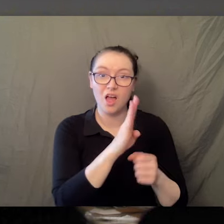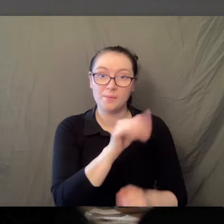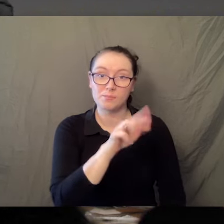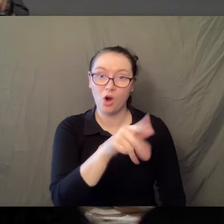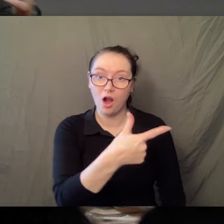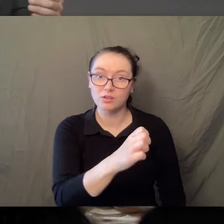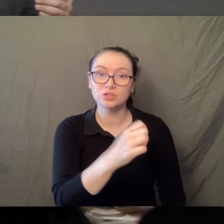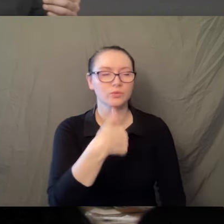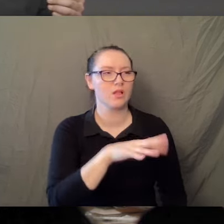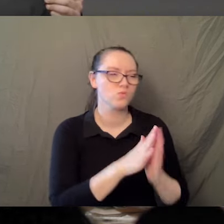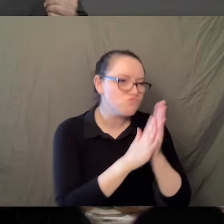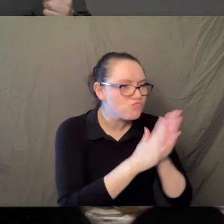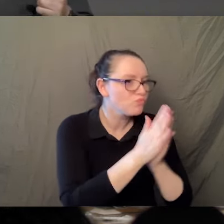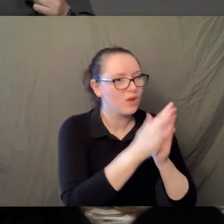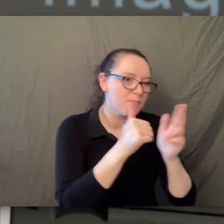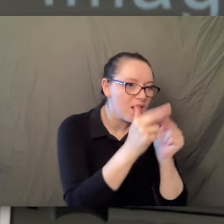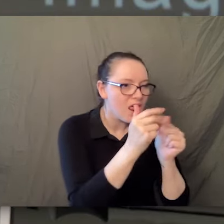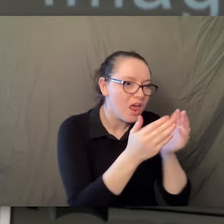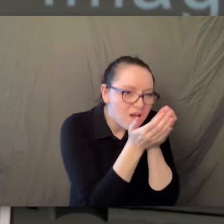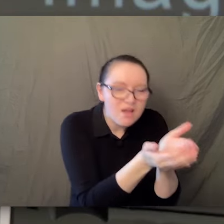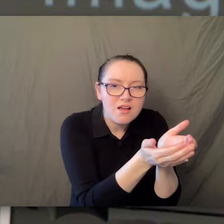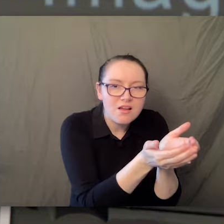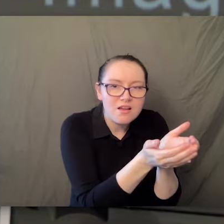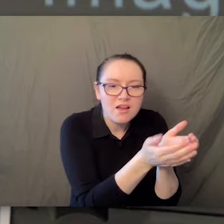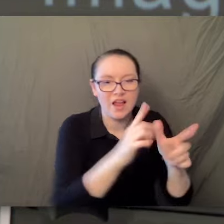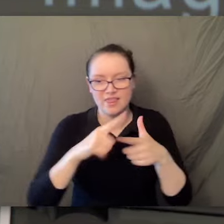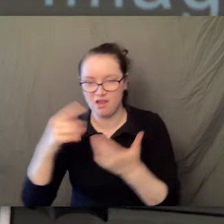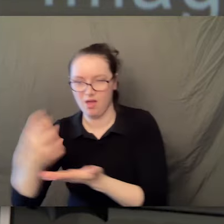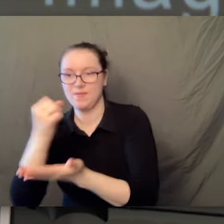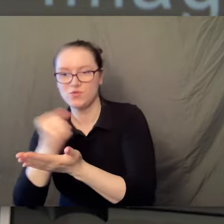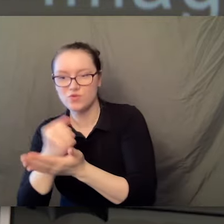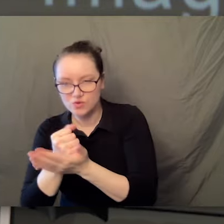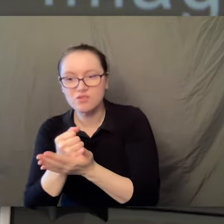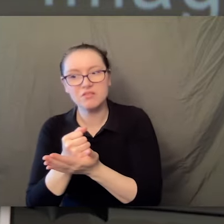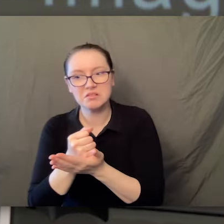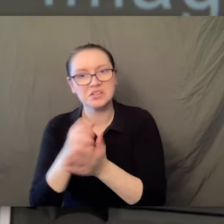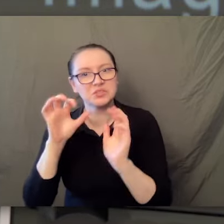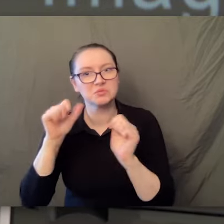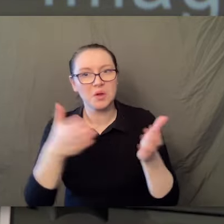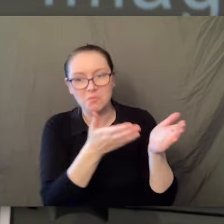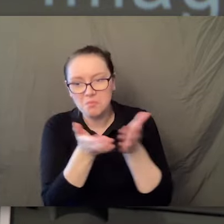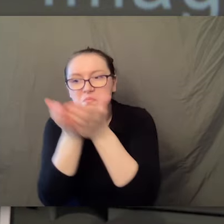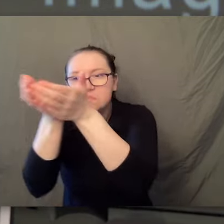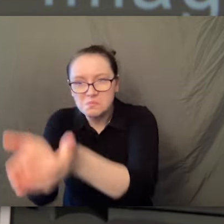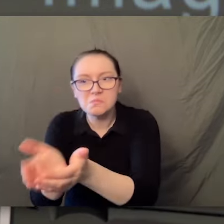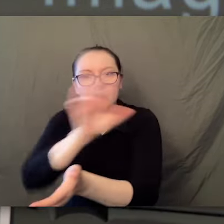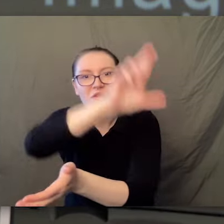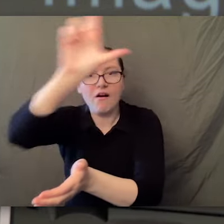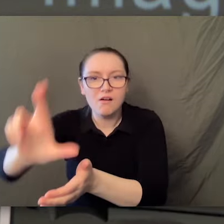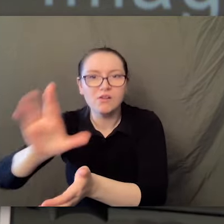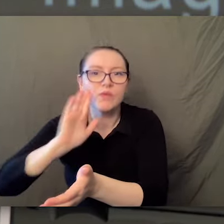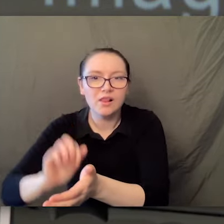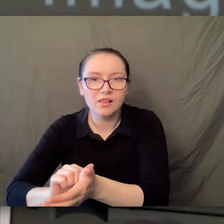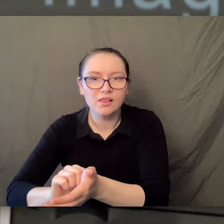things and reaching a little bit further to do something new. And once that intersected with the opportunity to do it, we got to employ our practical imagination to make